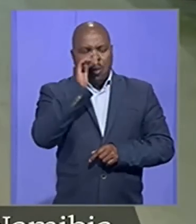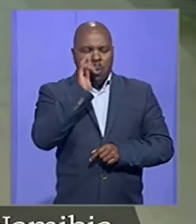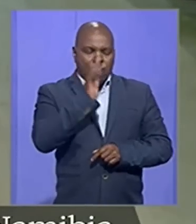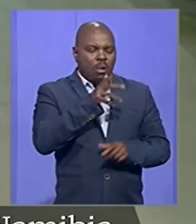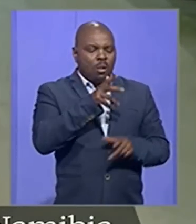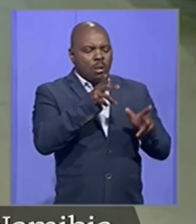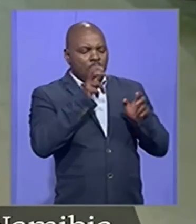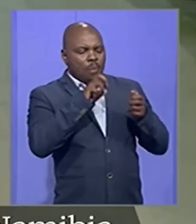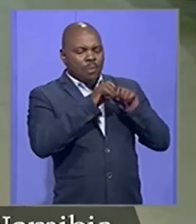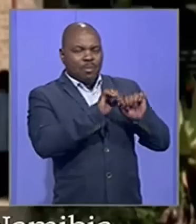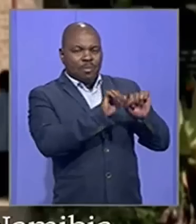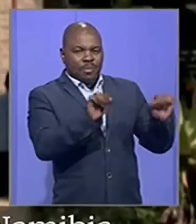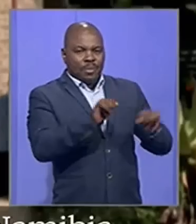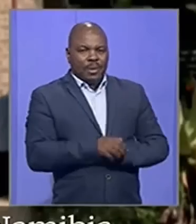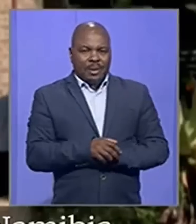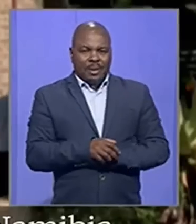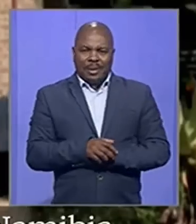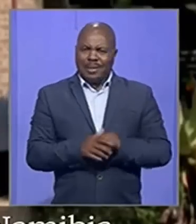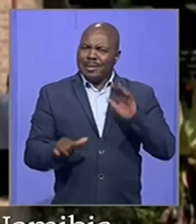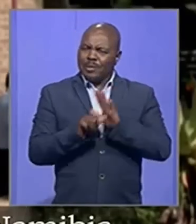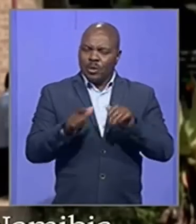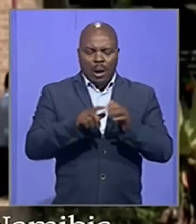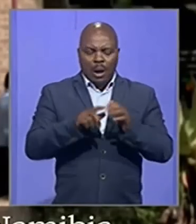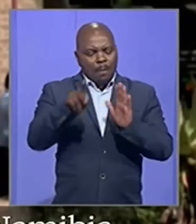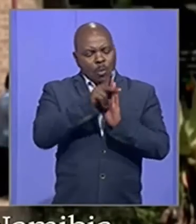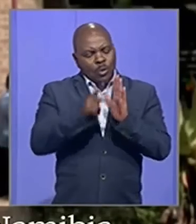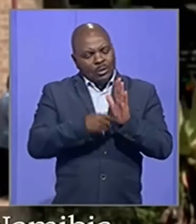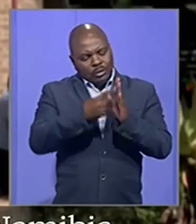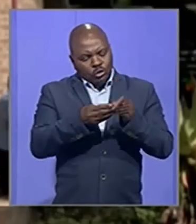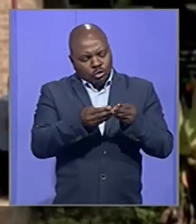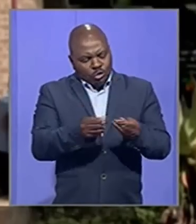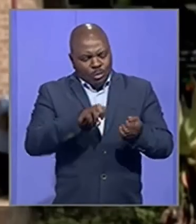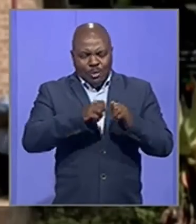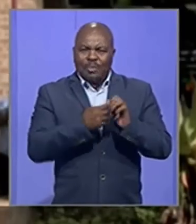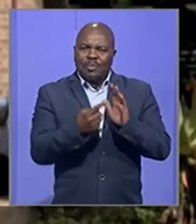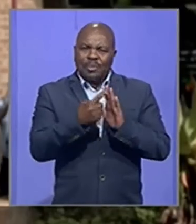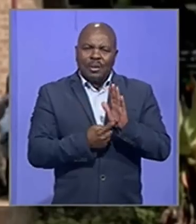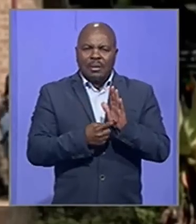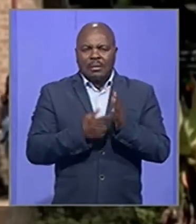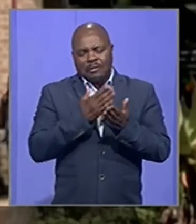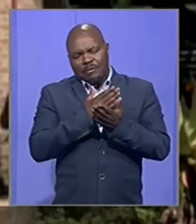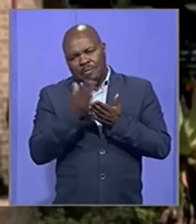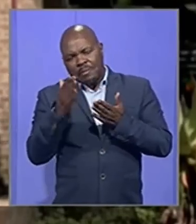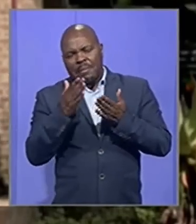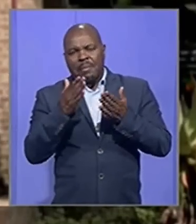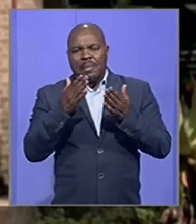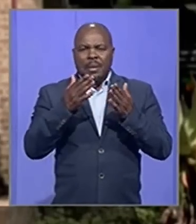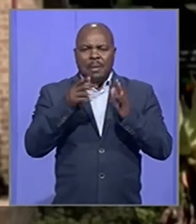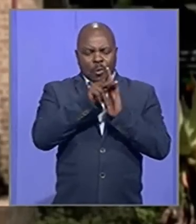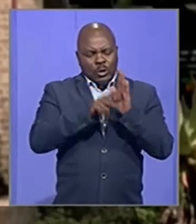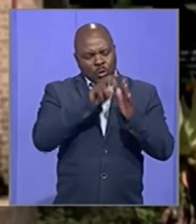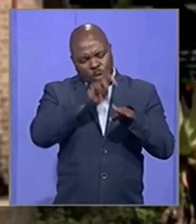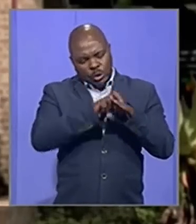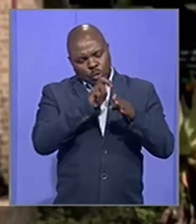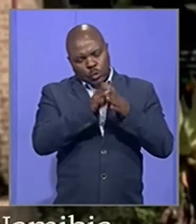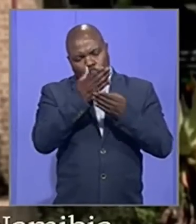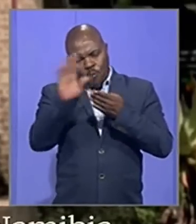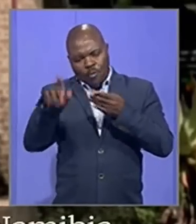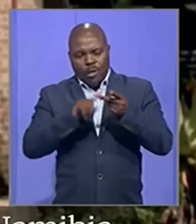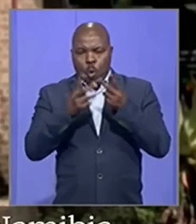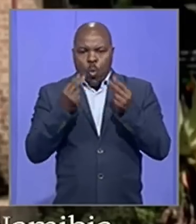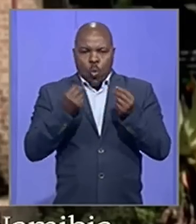The focus should not be on policies. Sort out the policies that need to be sorted out. And there's a few policies that we need to dust off and new ones we need to bring in.